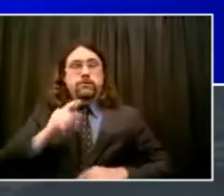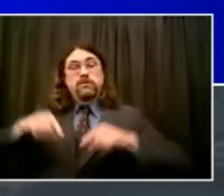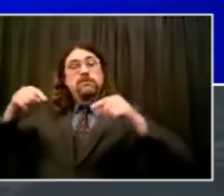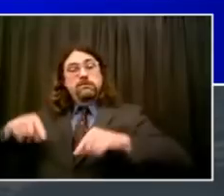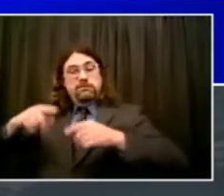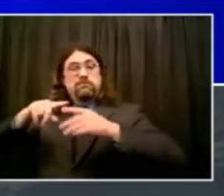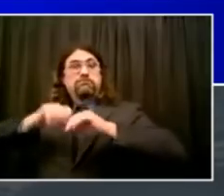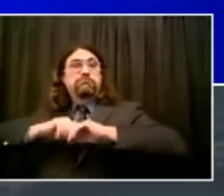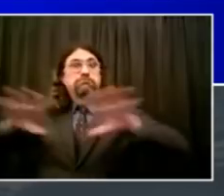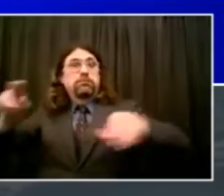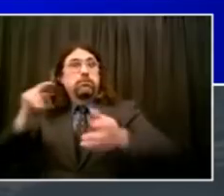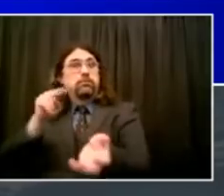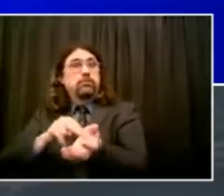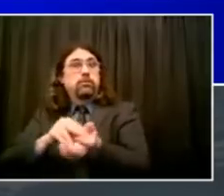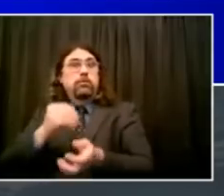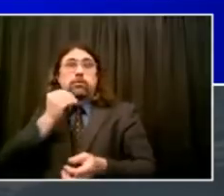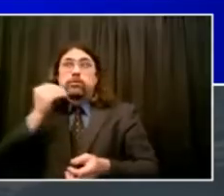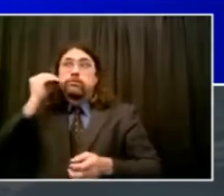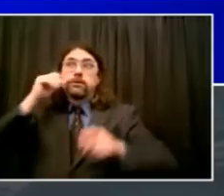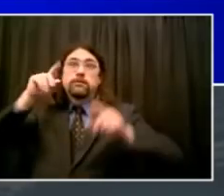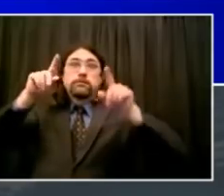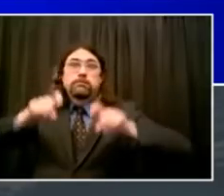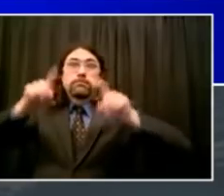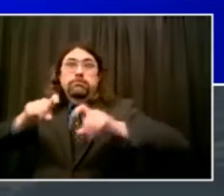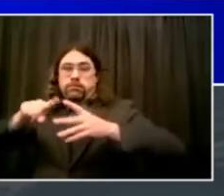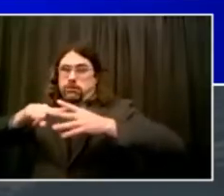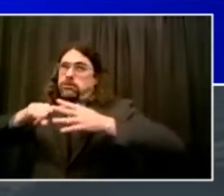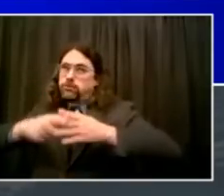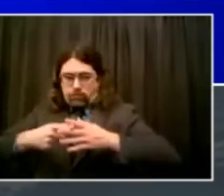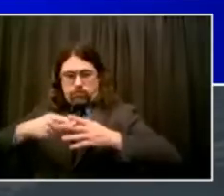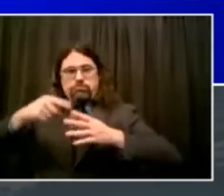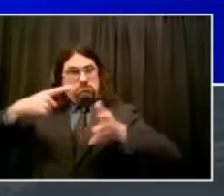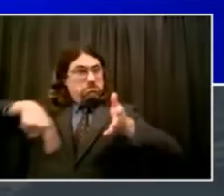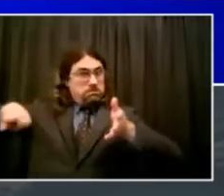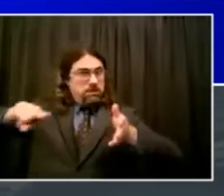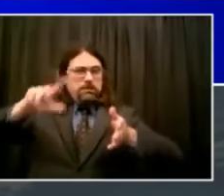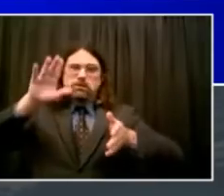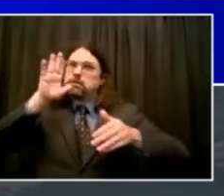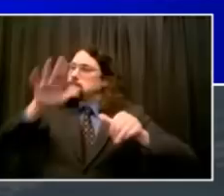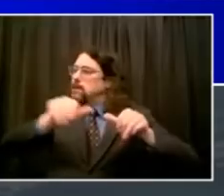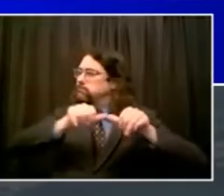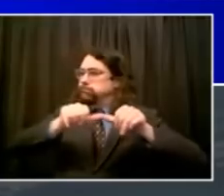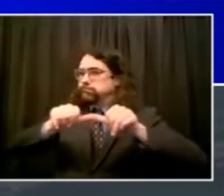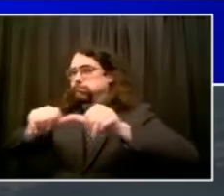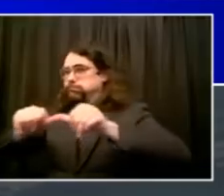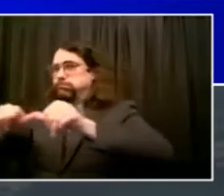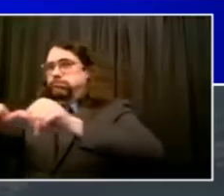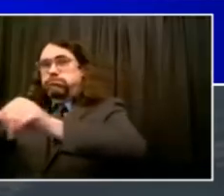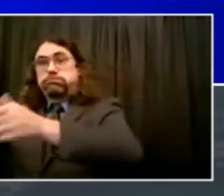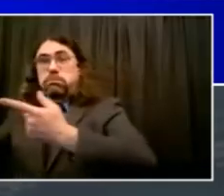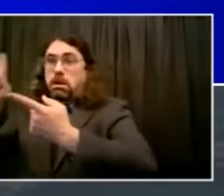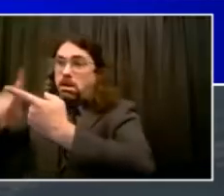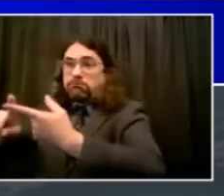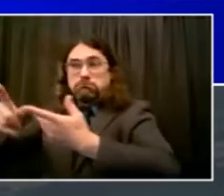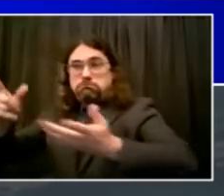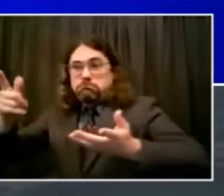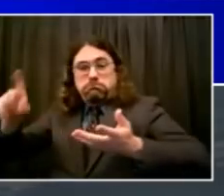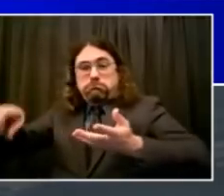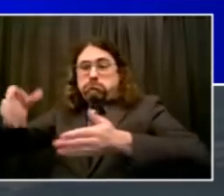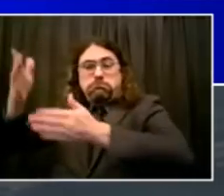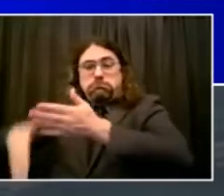months and months. Whatever it takes, as long as we're fighting this crisis, we will make sure that all nursing homes have the testing capacity they need in New York City.